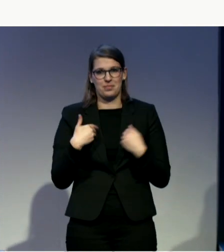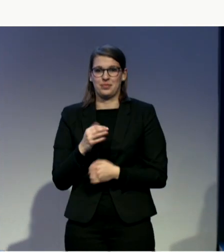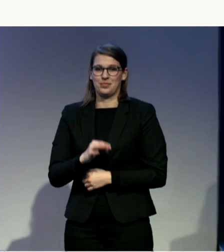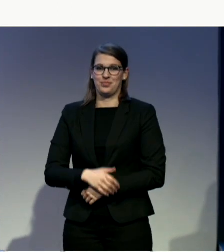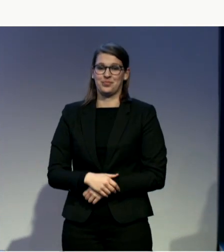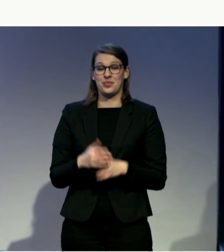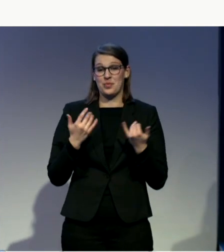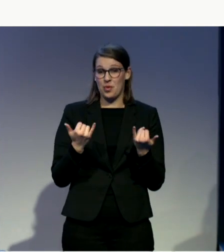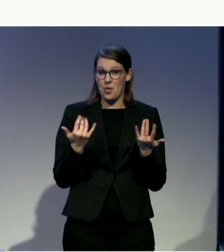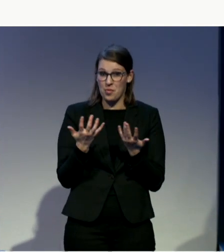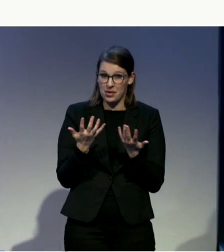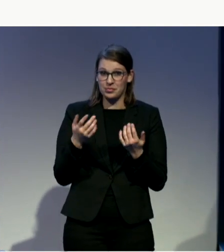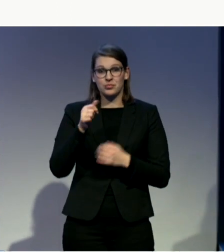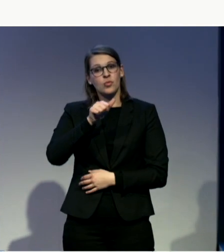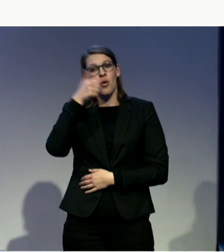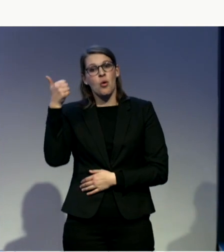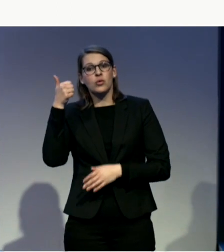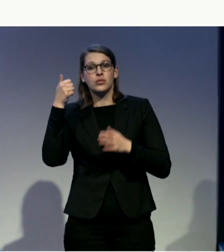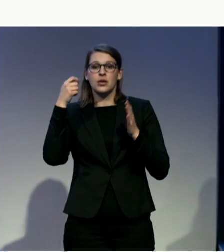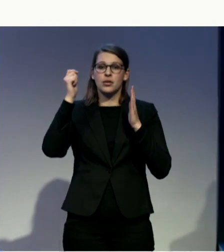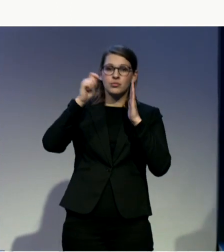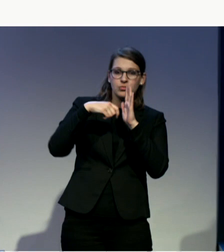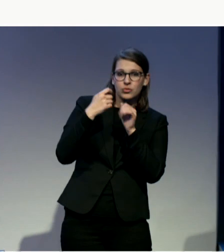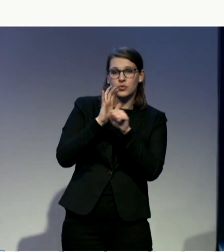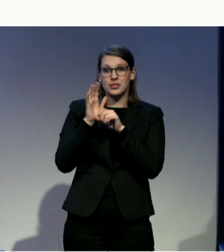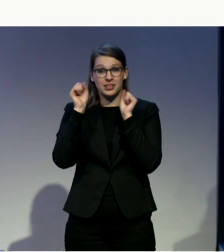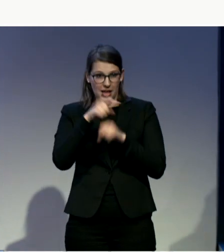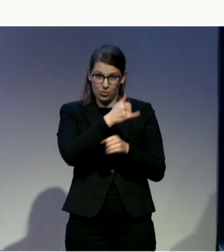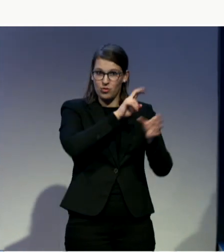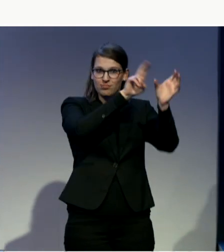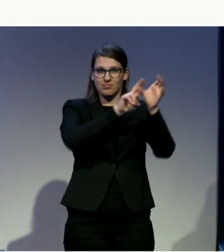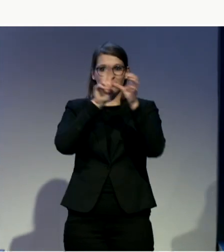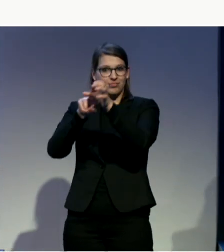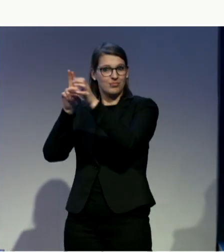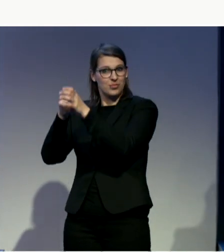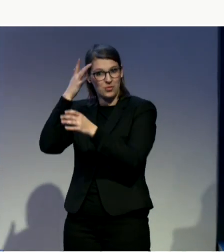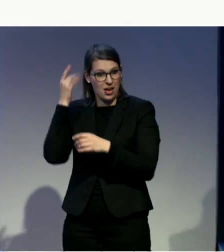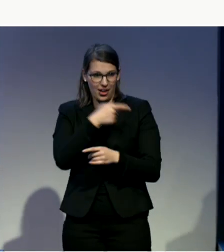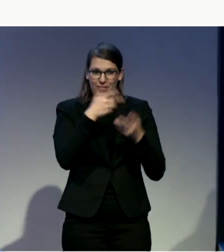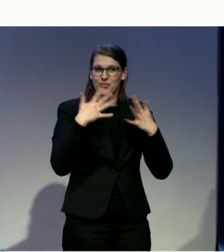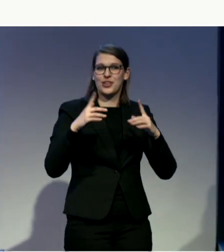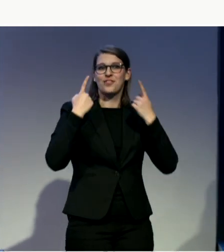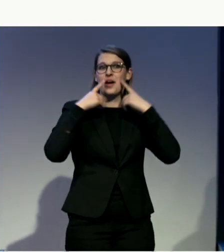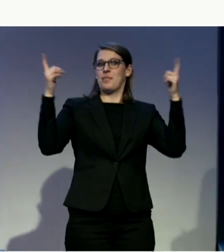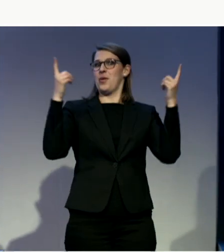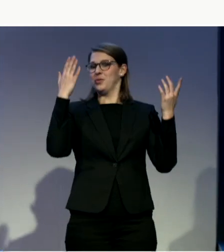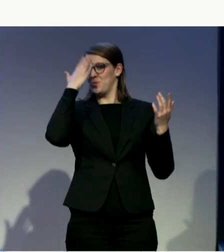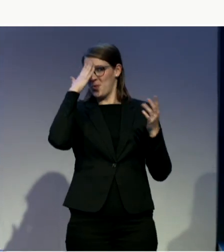recognition. I'm wondering what you think, Isaac, about what the movie industry needs to do to